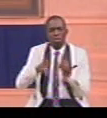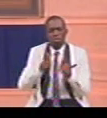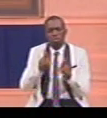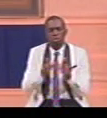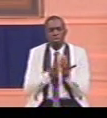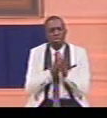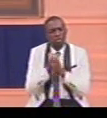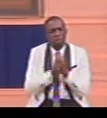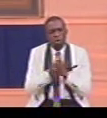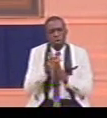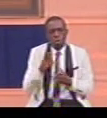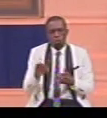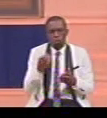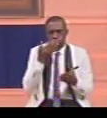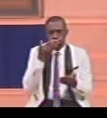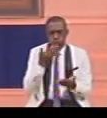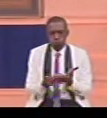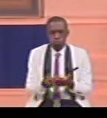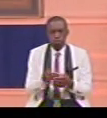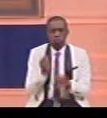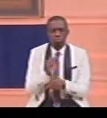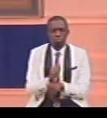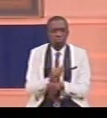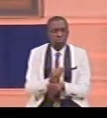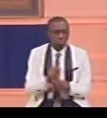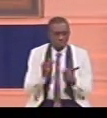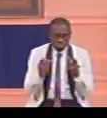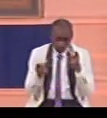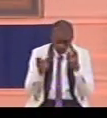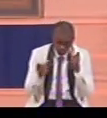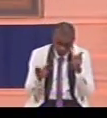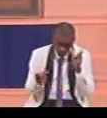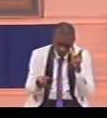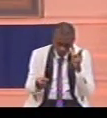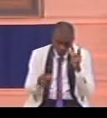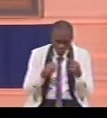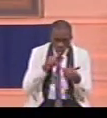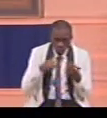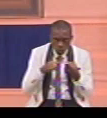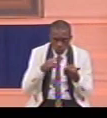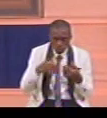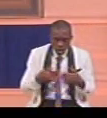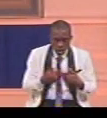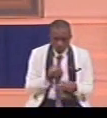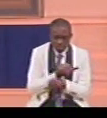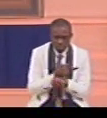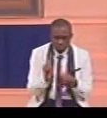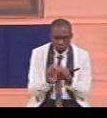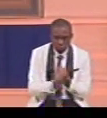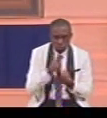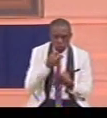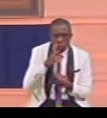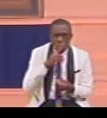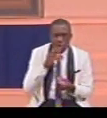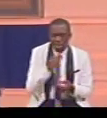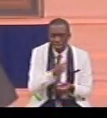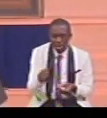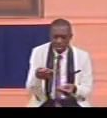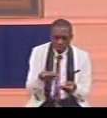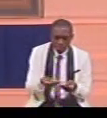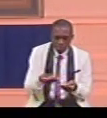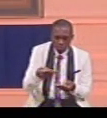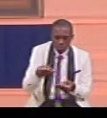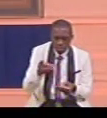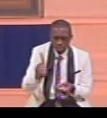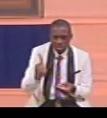salvation you are a purchased person you are a pardoned person that's number one but now you go